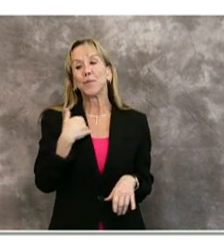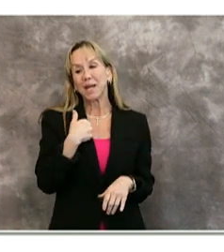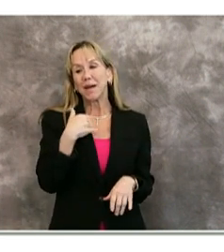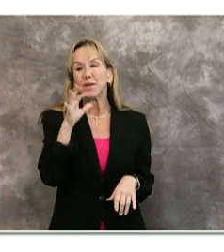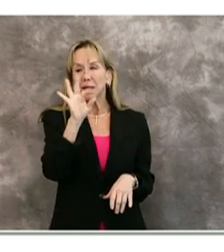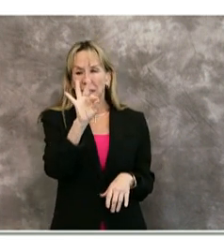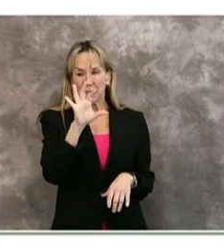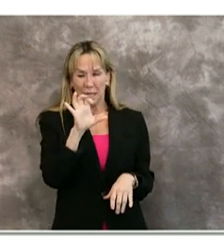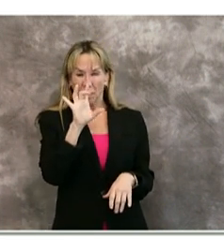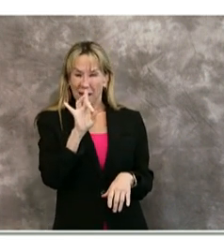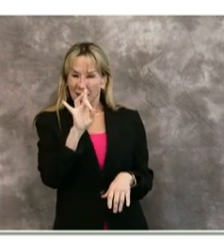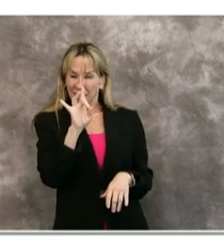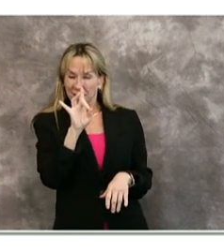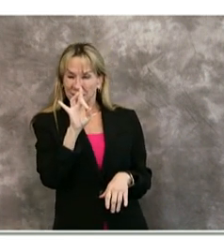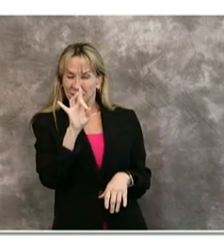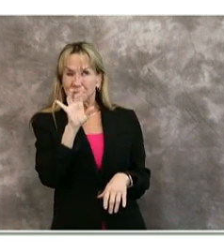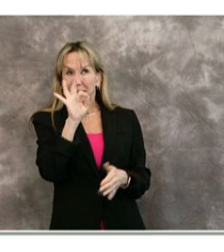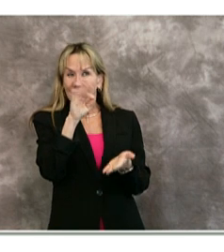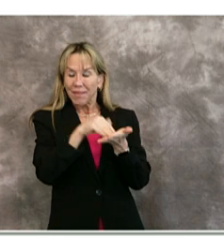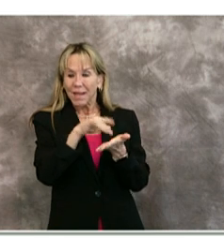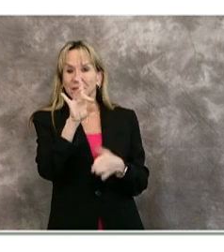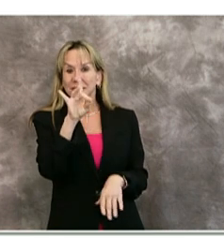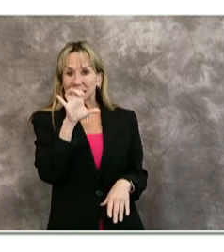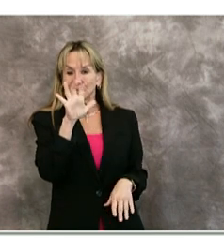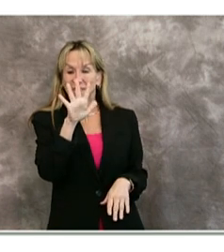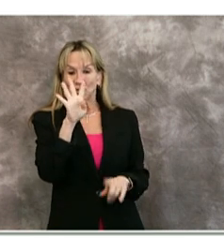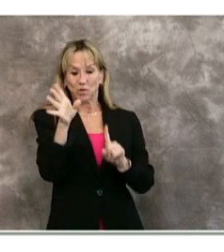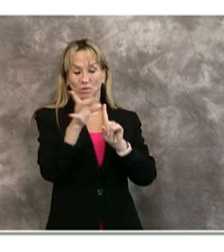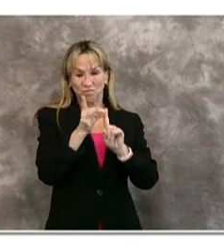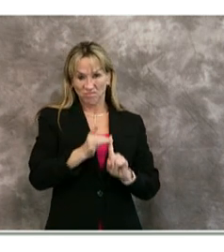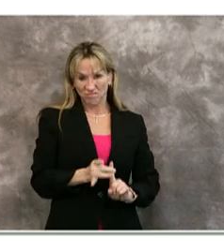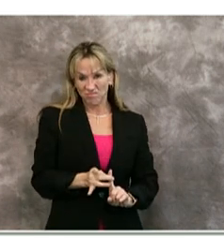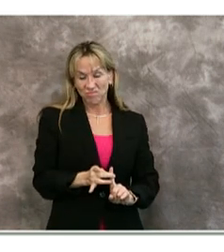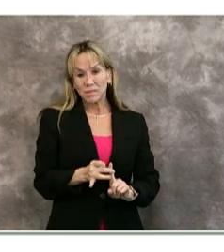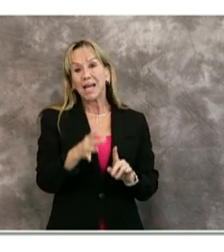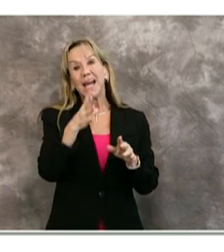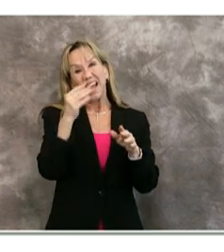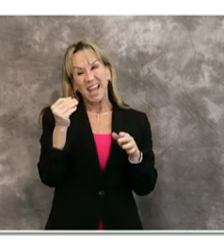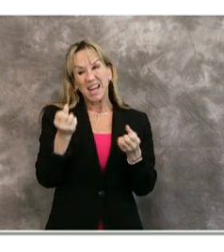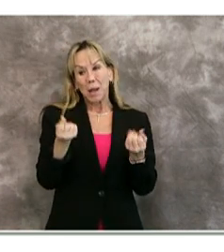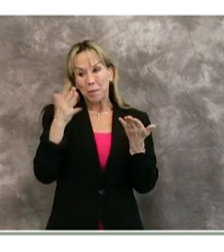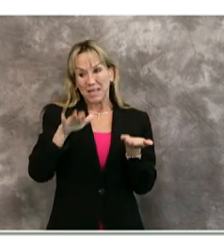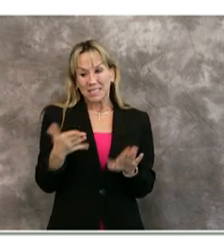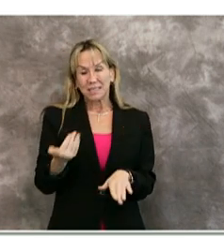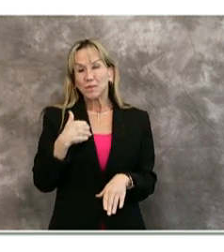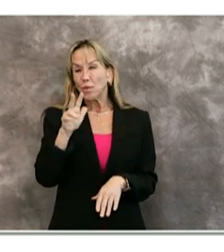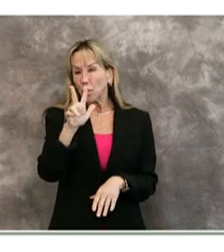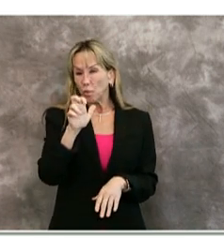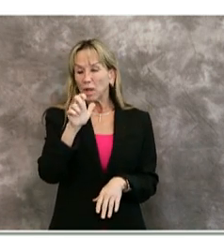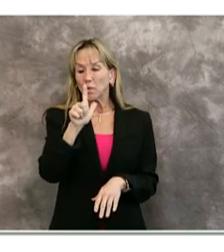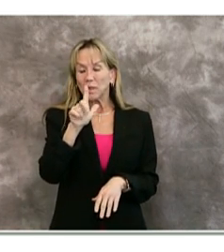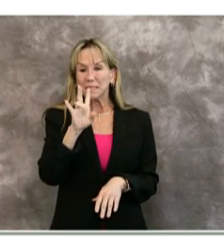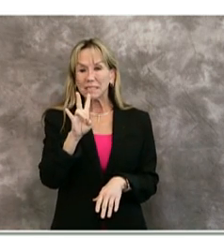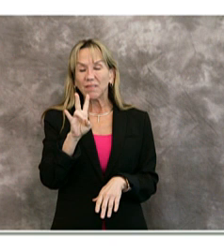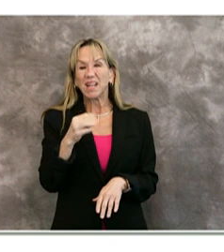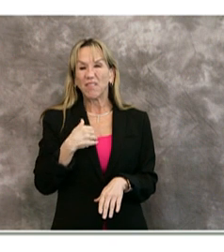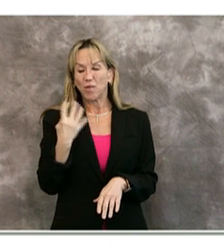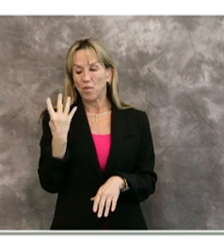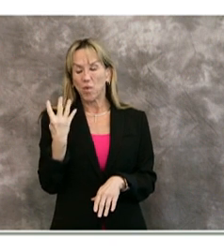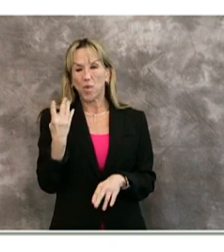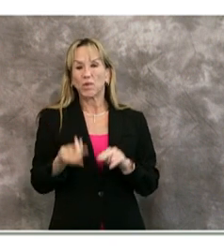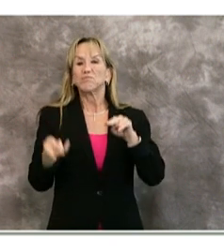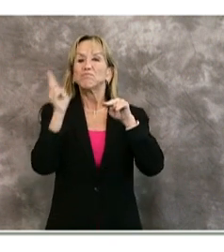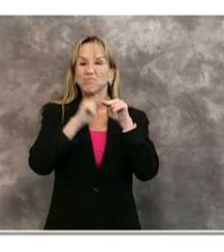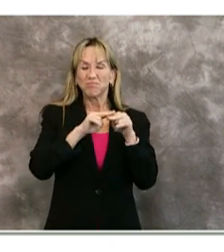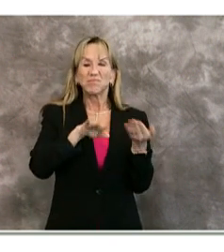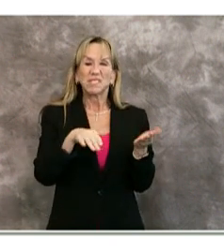327 deaths, which is 4 more deaths than reported yesterday. The age range has